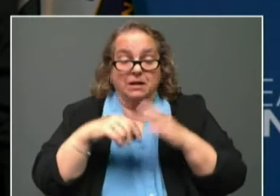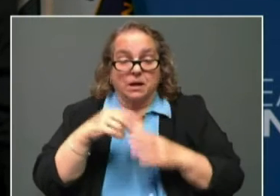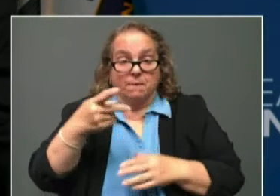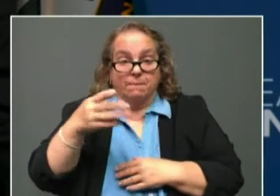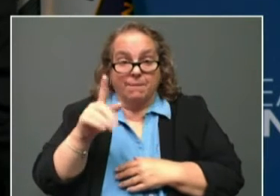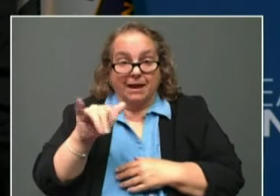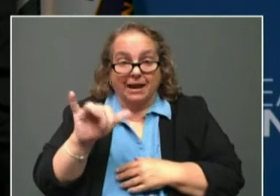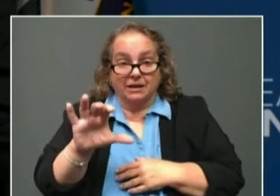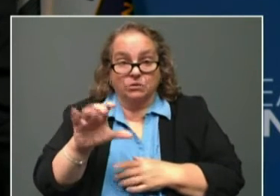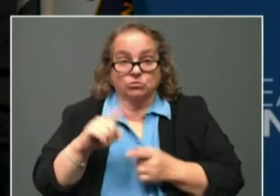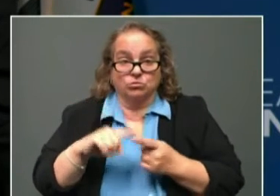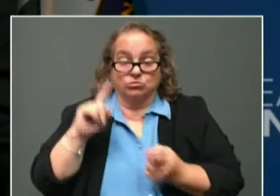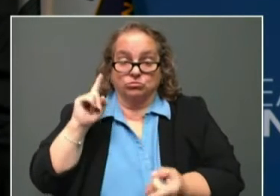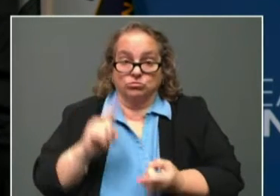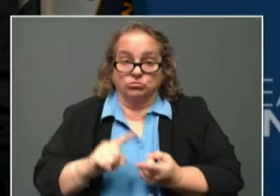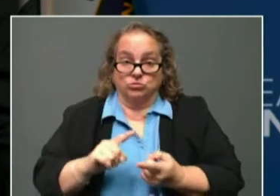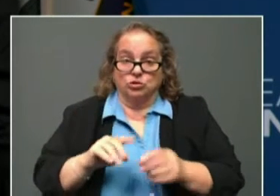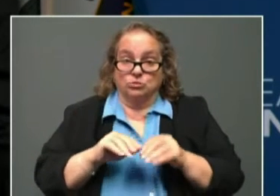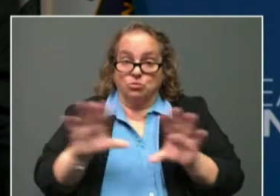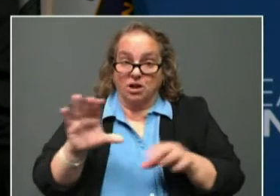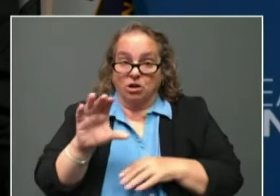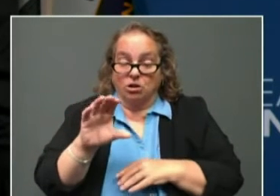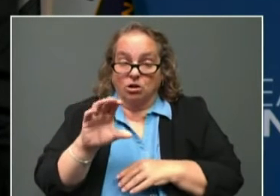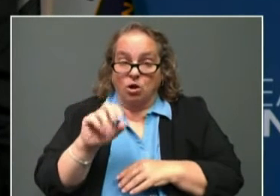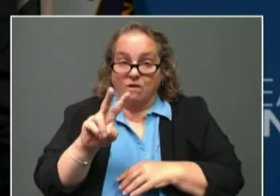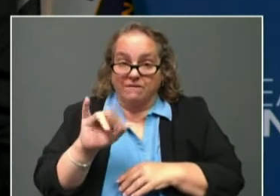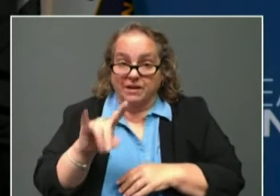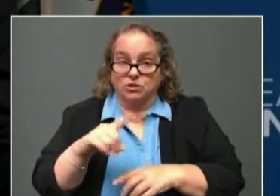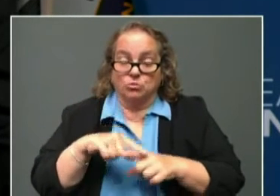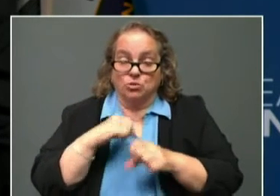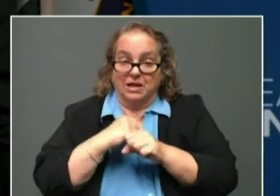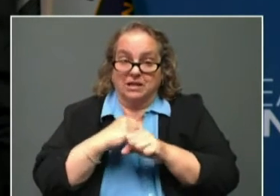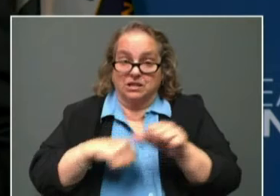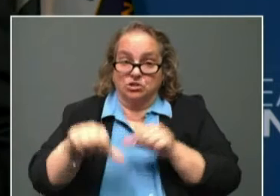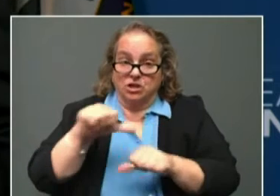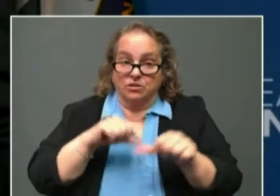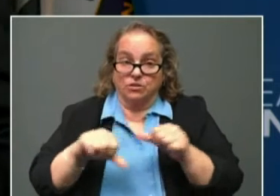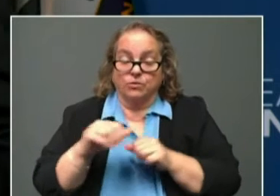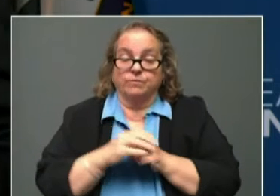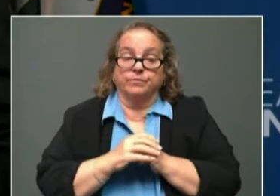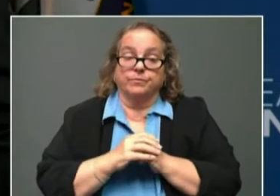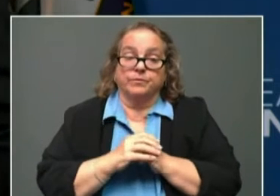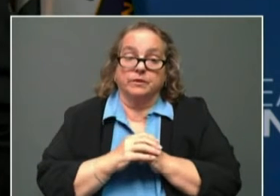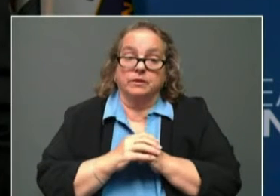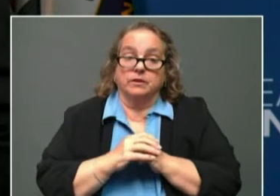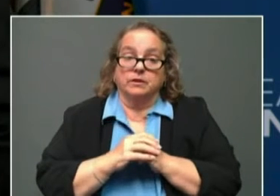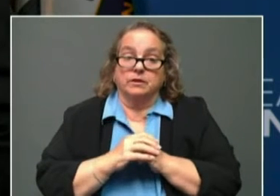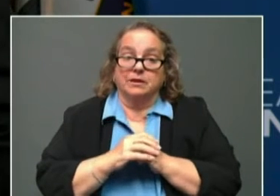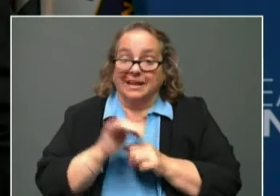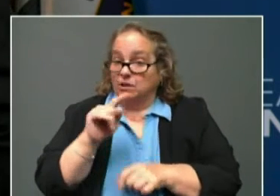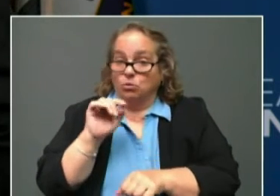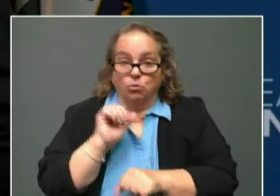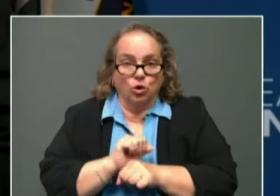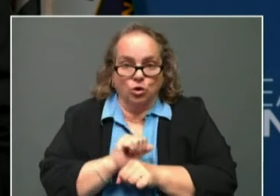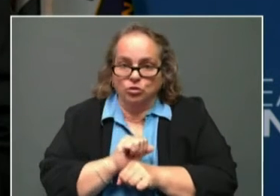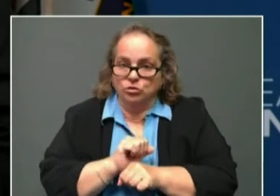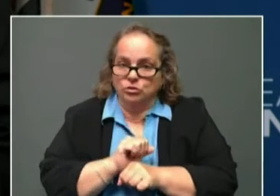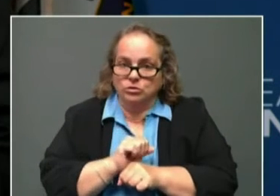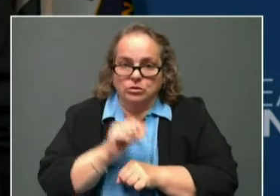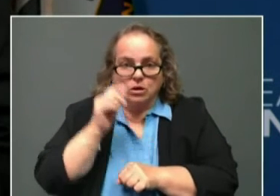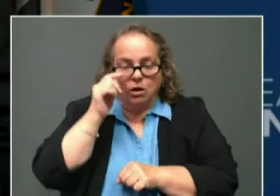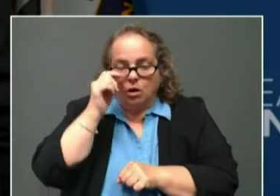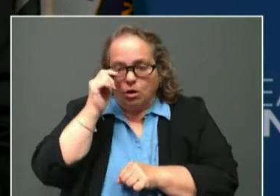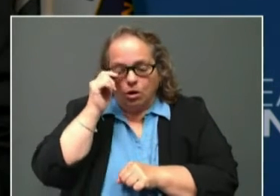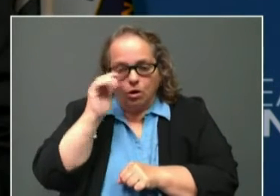slow the spread of COVID and to protect one another. It worked. It